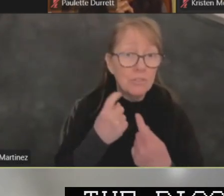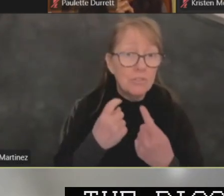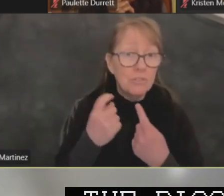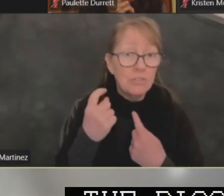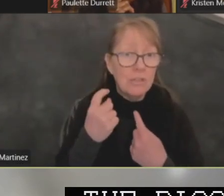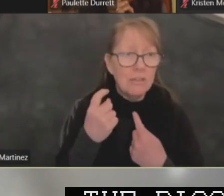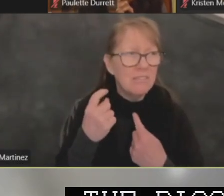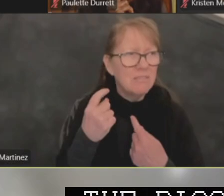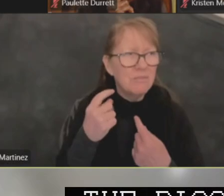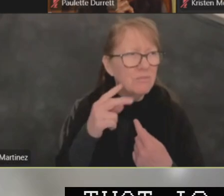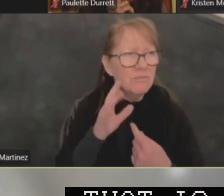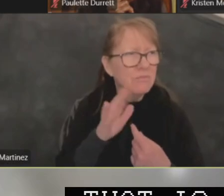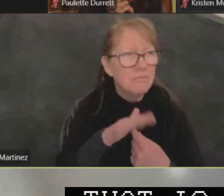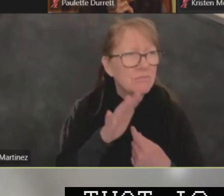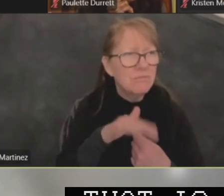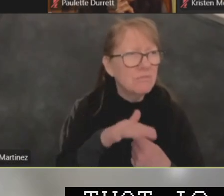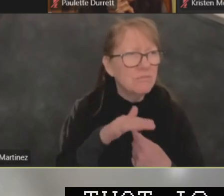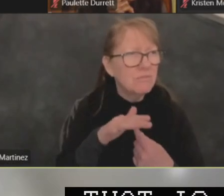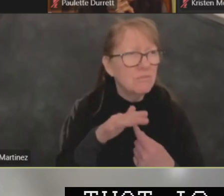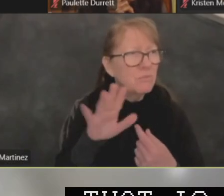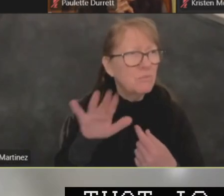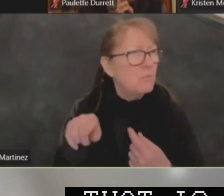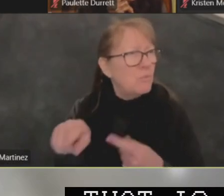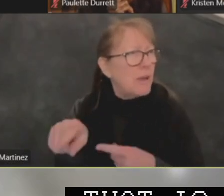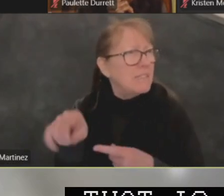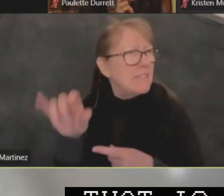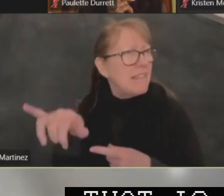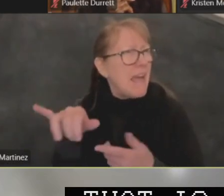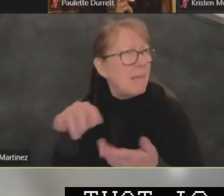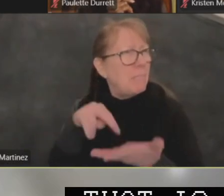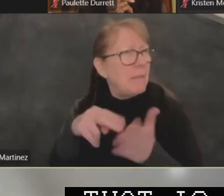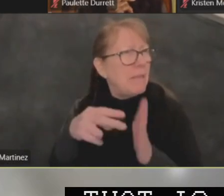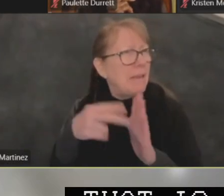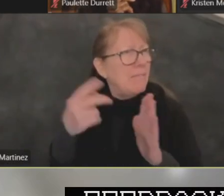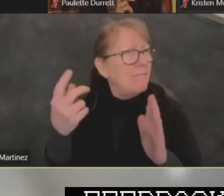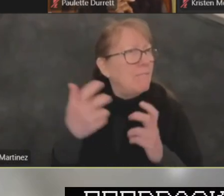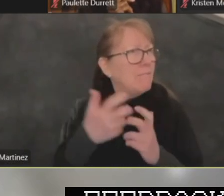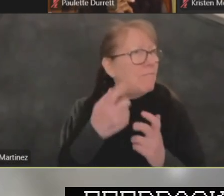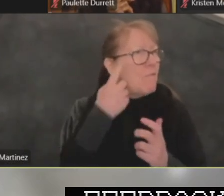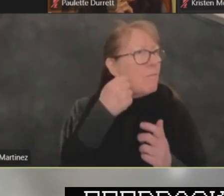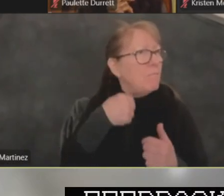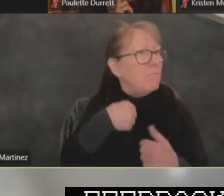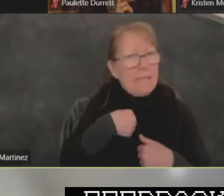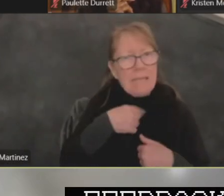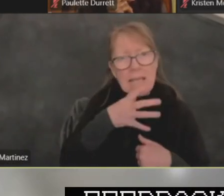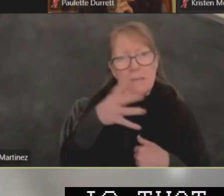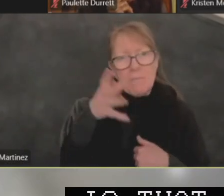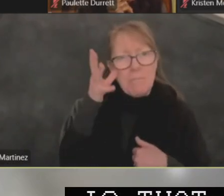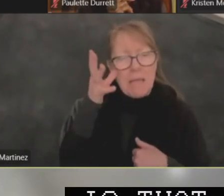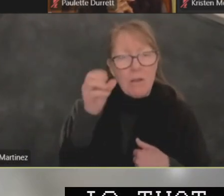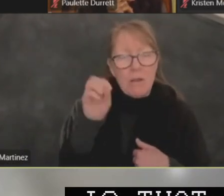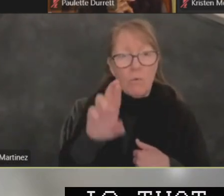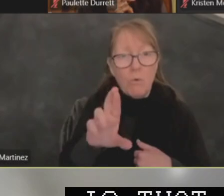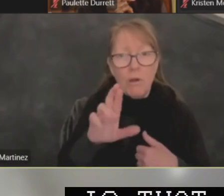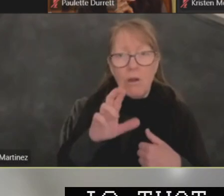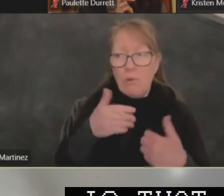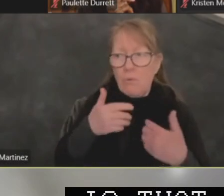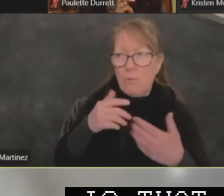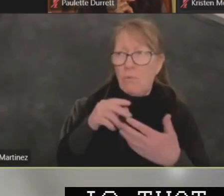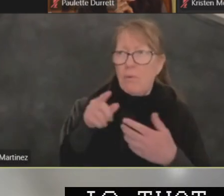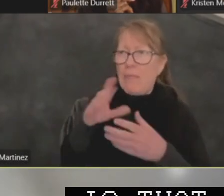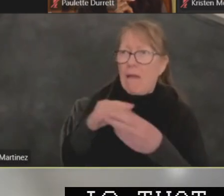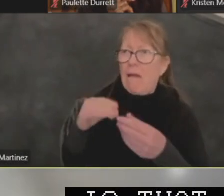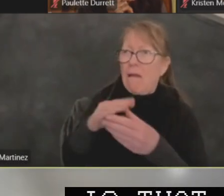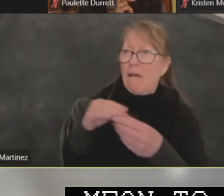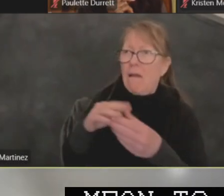what is that, the plan or whichever, what does that mean to me, right, as a parent or as a community member, in